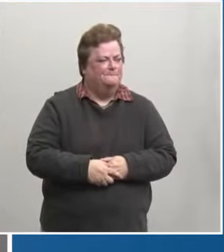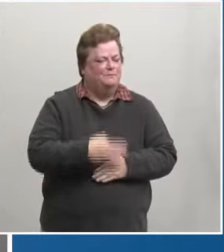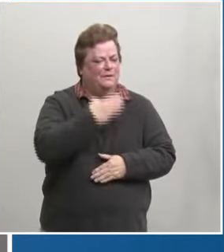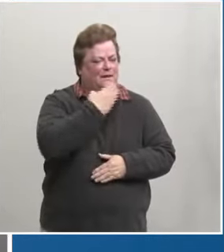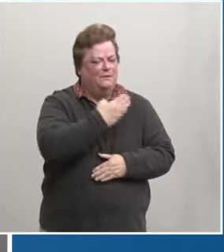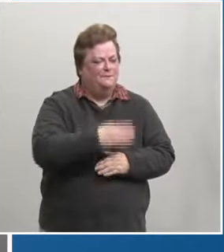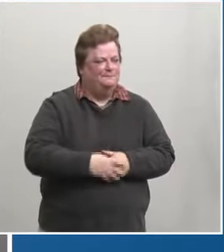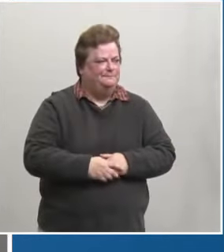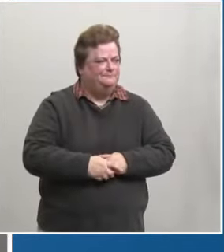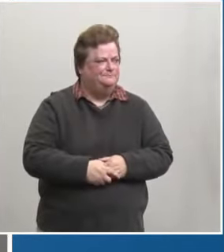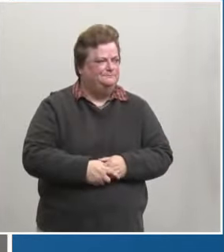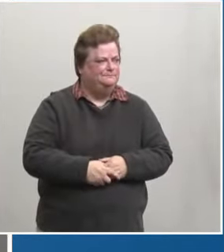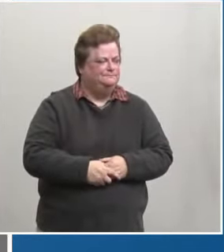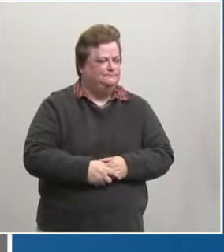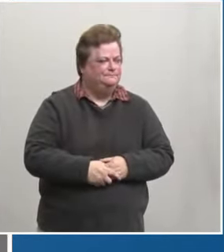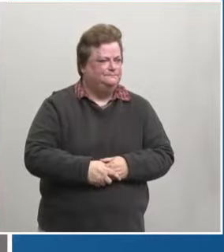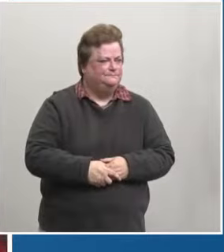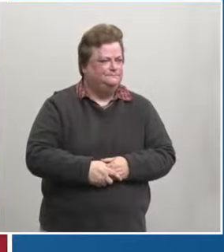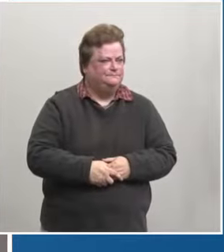Uh-huh.